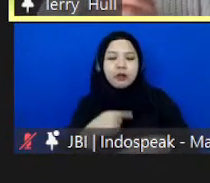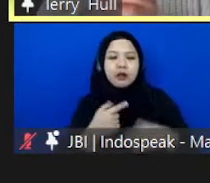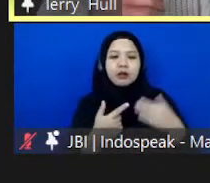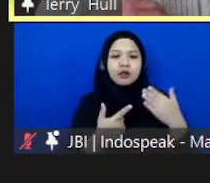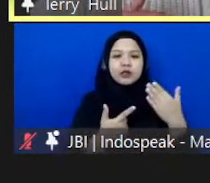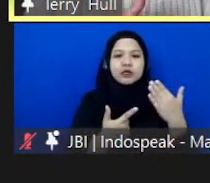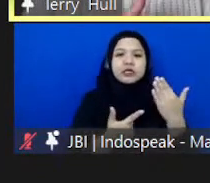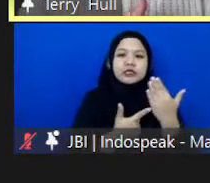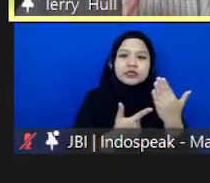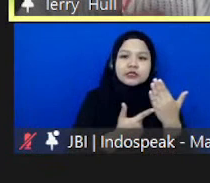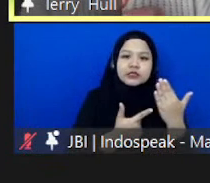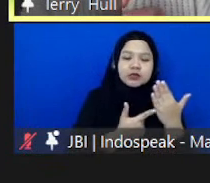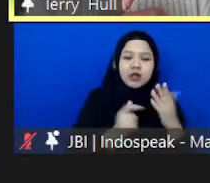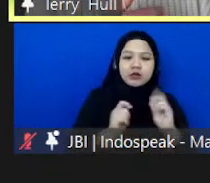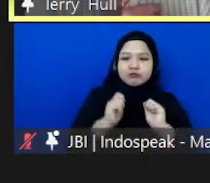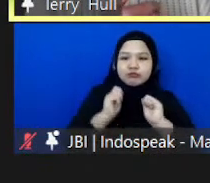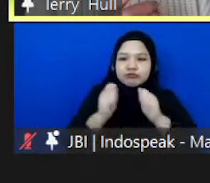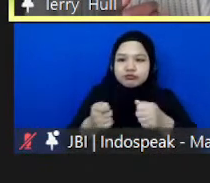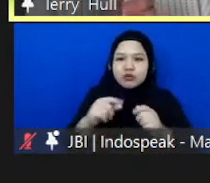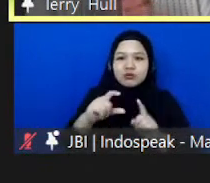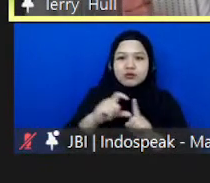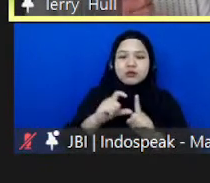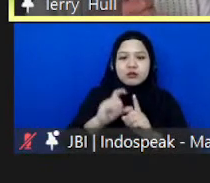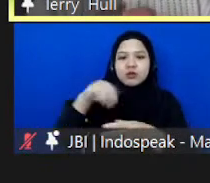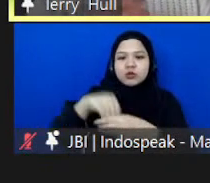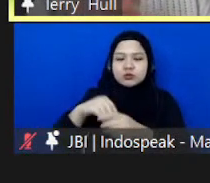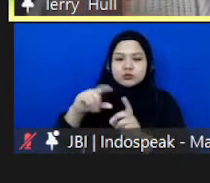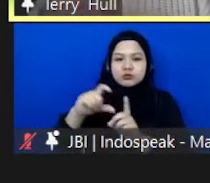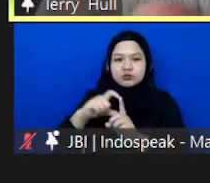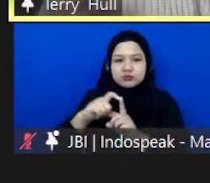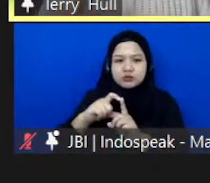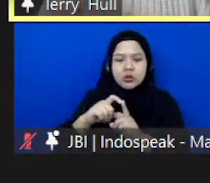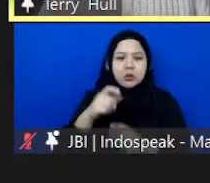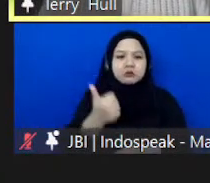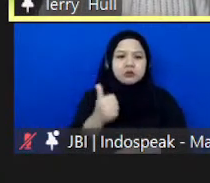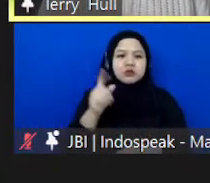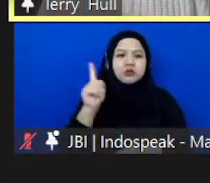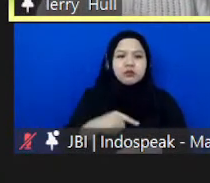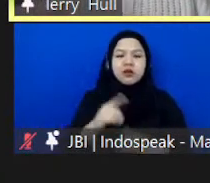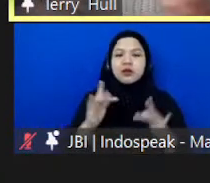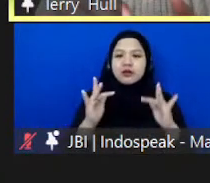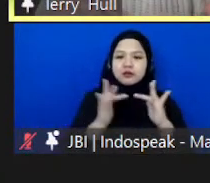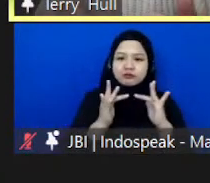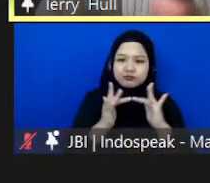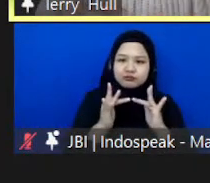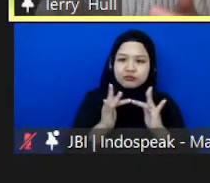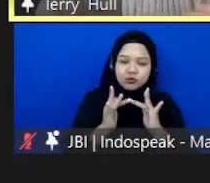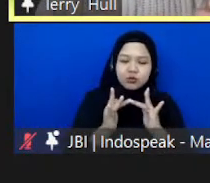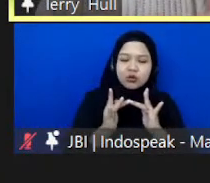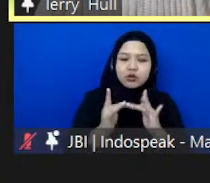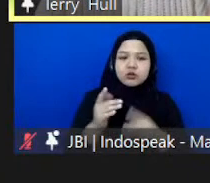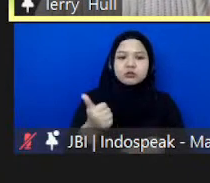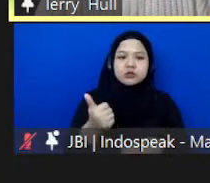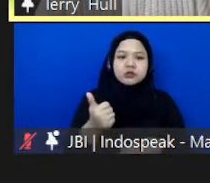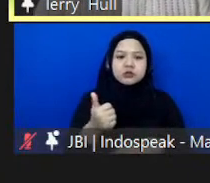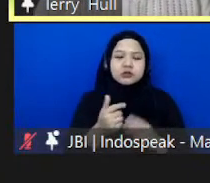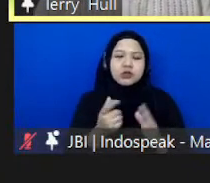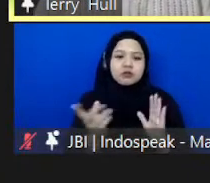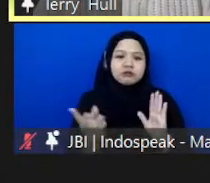submitted data where people could go online, even using the cell phone, to try